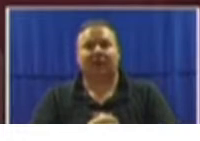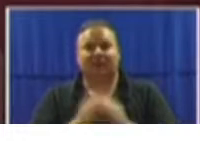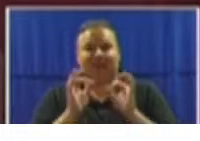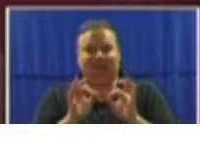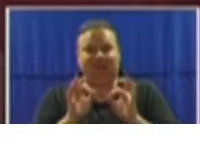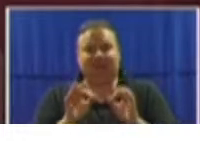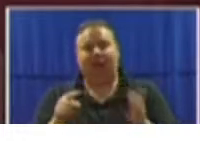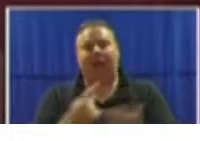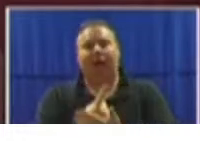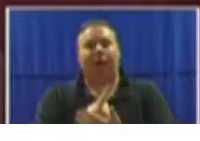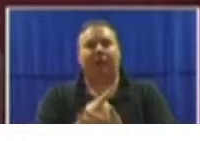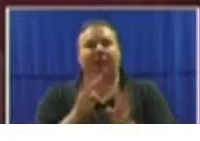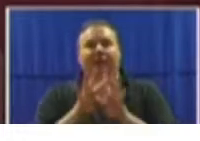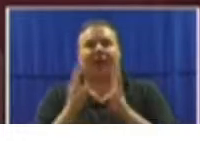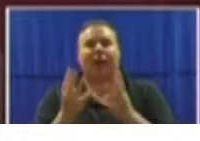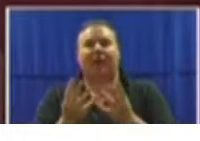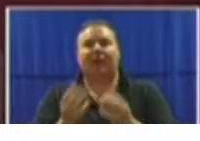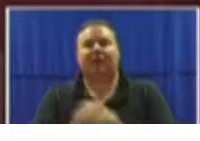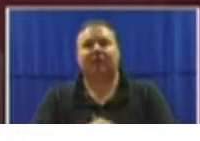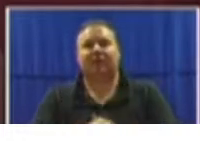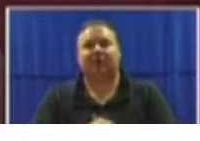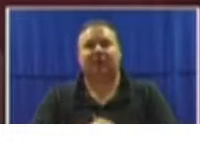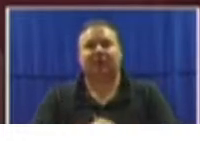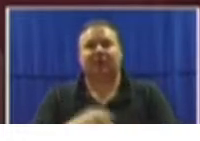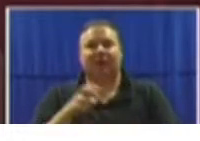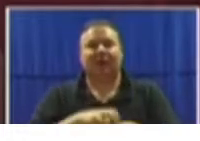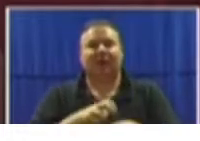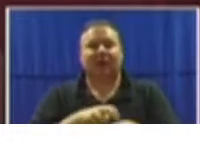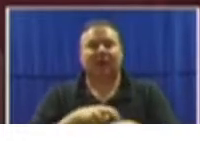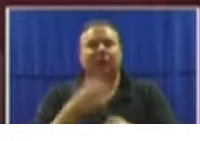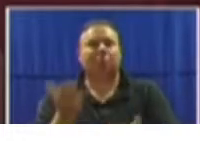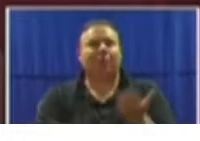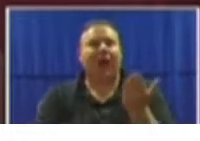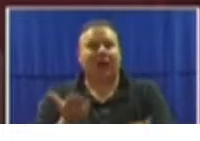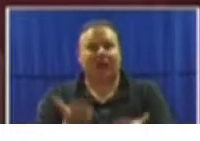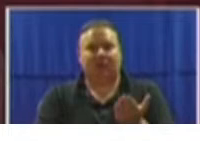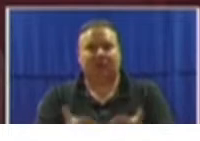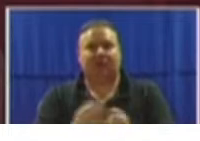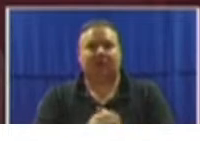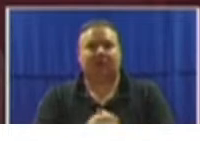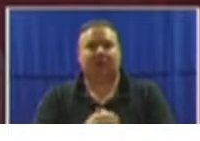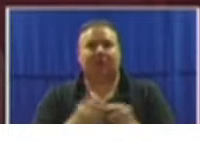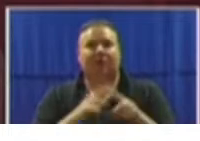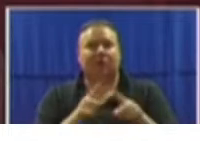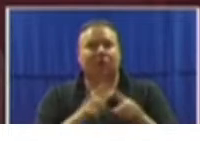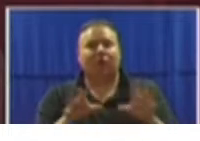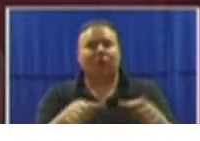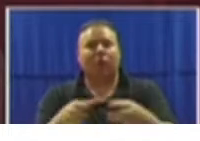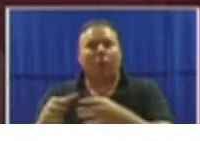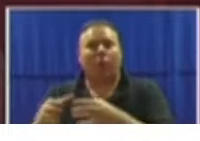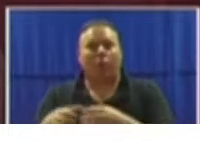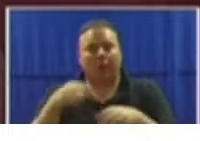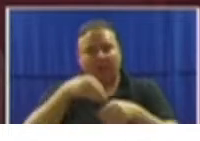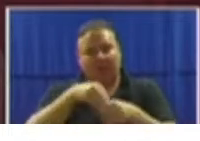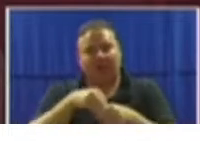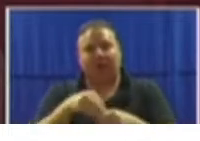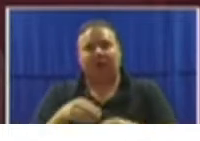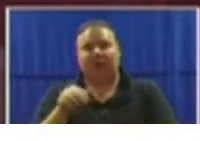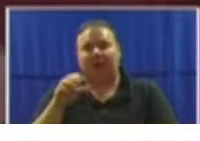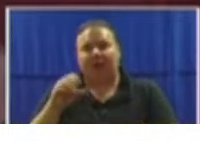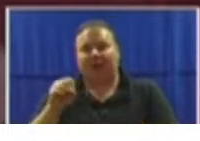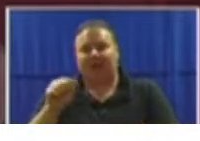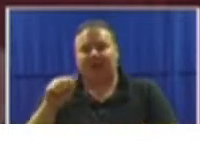well. Cabinet's got to be a balance to accommodate all the different factions within the ruling party, the